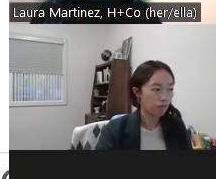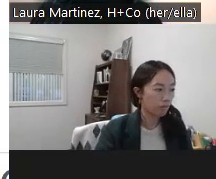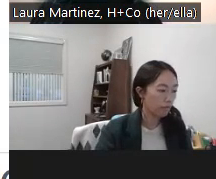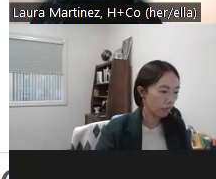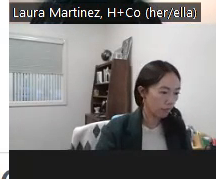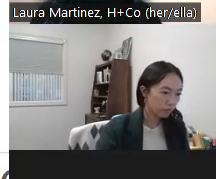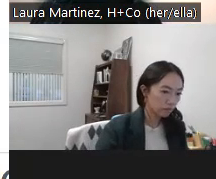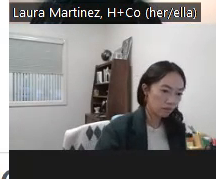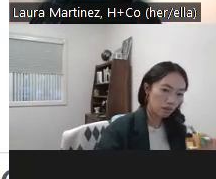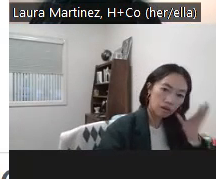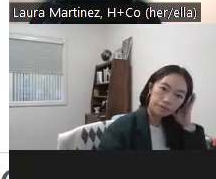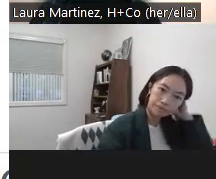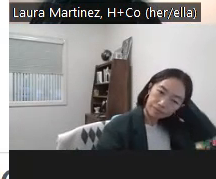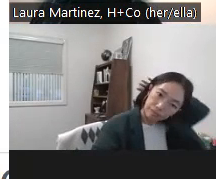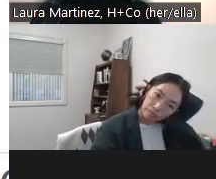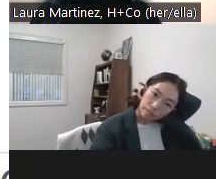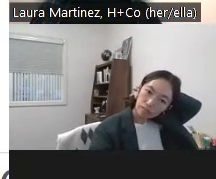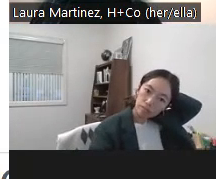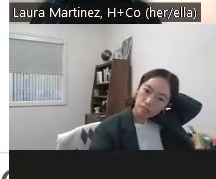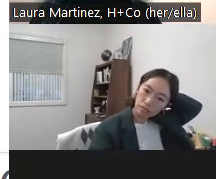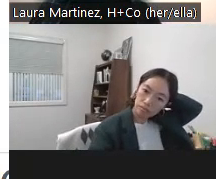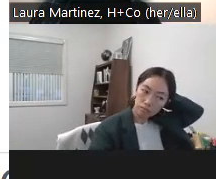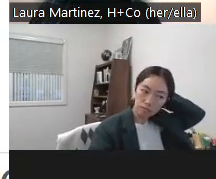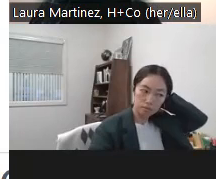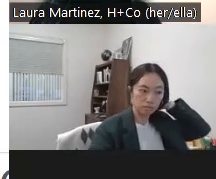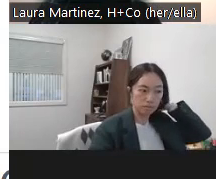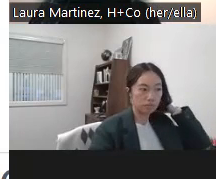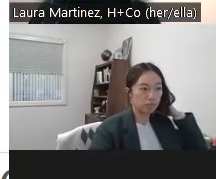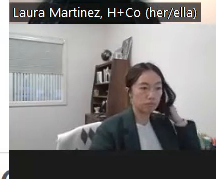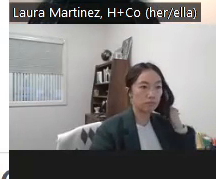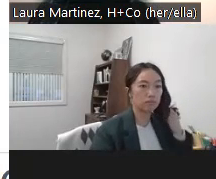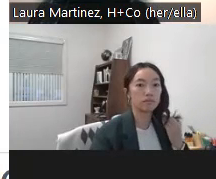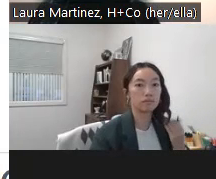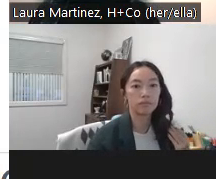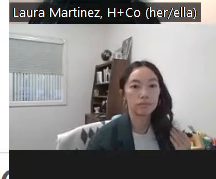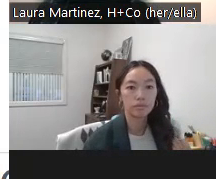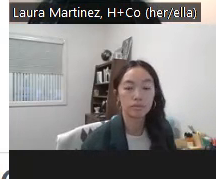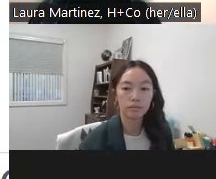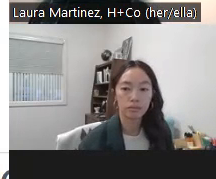measures that have been approved by CARB, and we're currently working with the CSC to get the funds into the